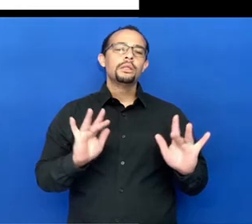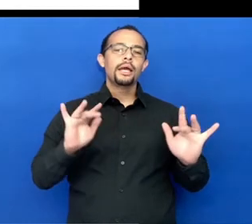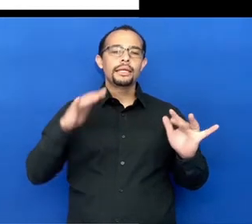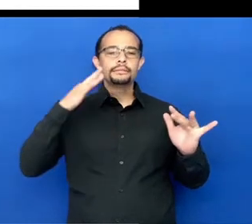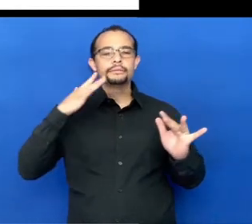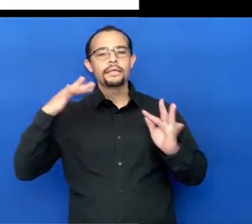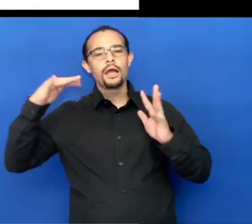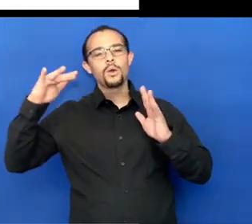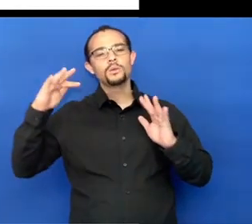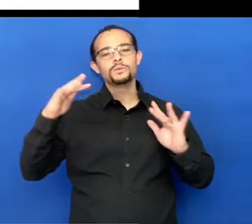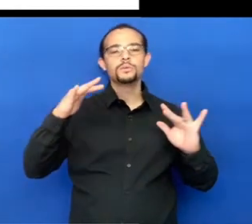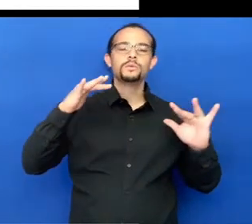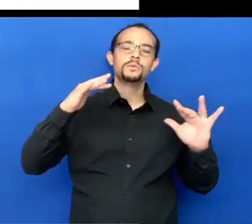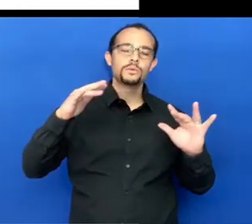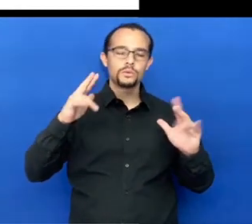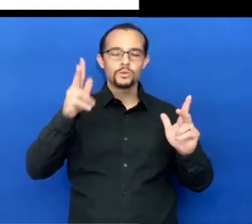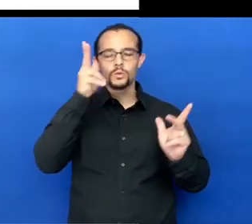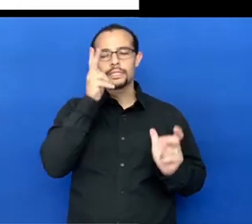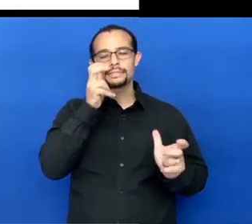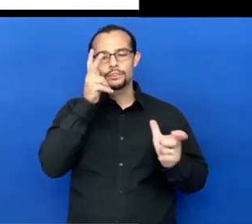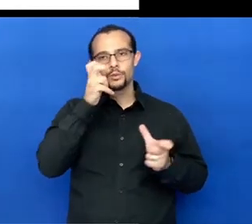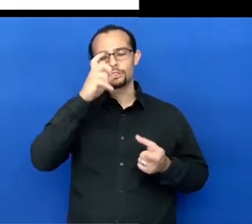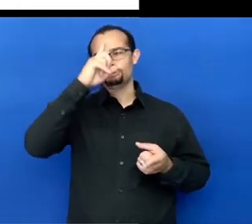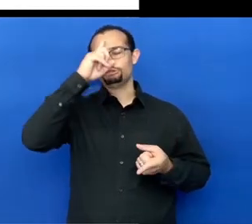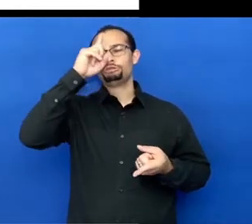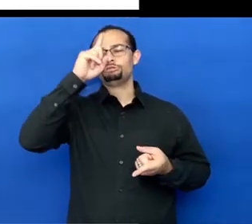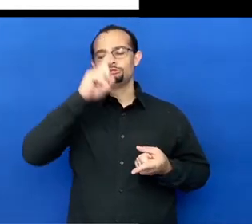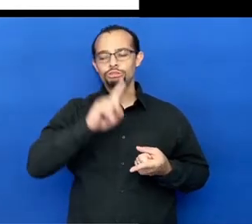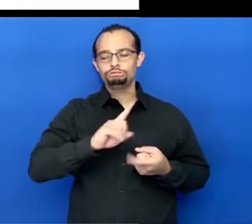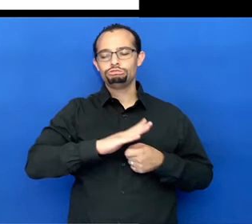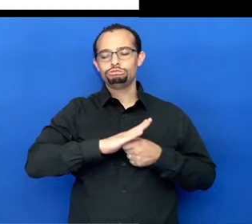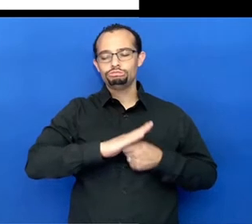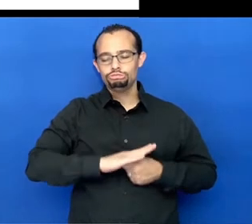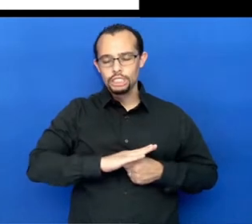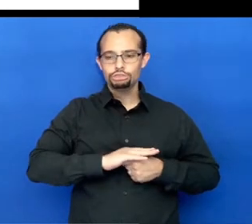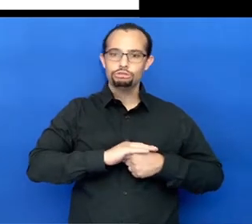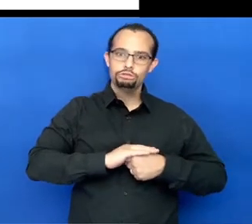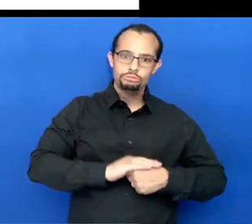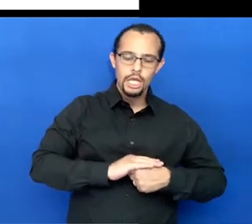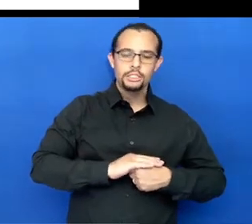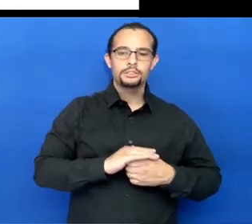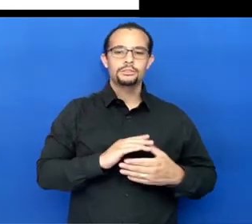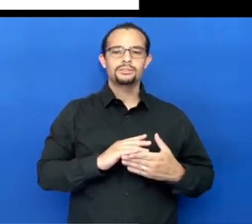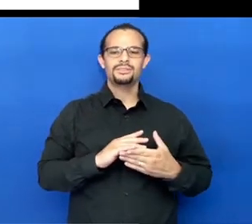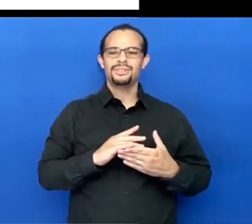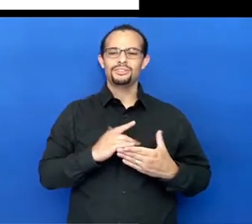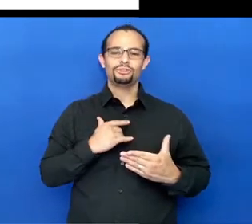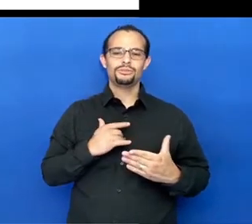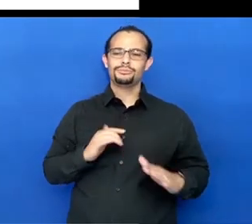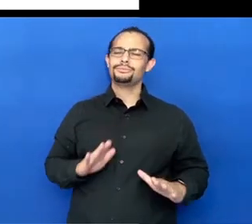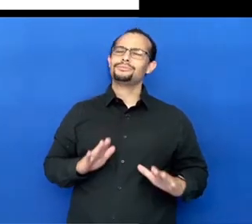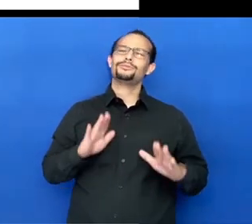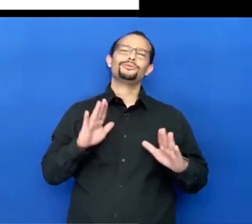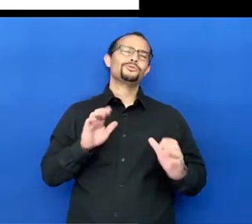for children as well as us adults. And it's designed to help relieve pressure and stress and Smiling